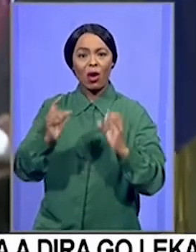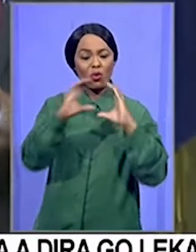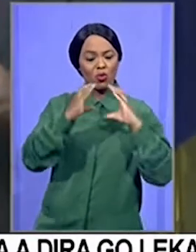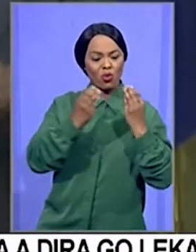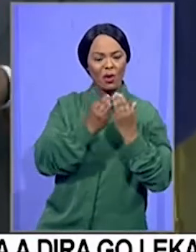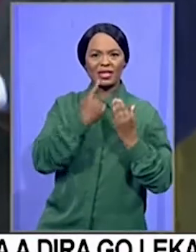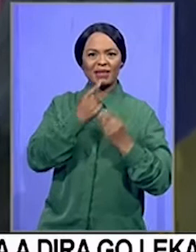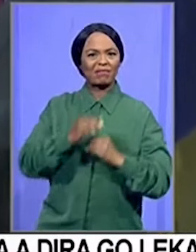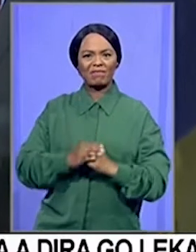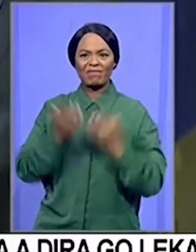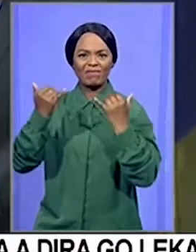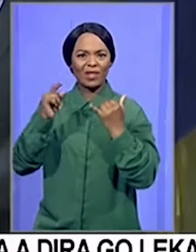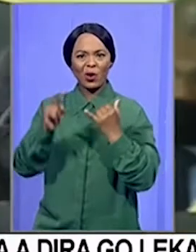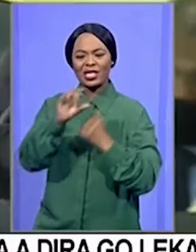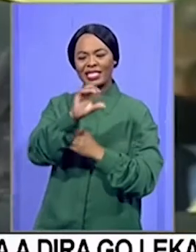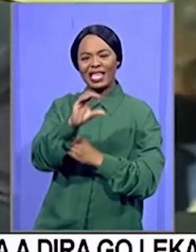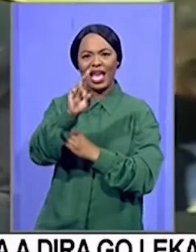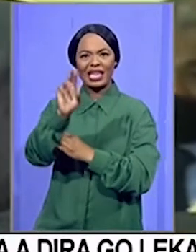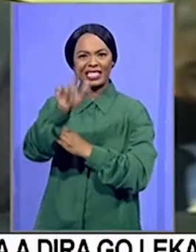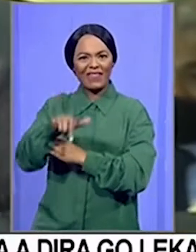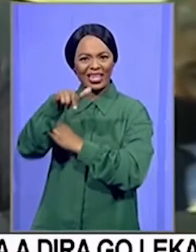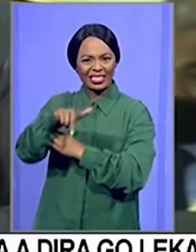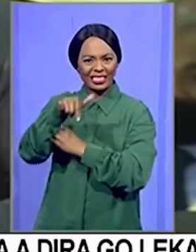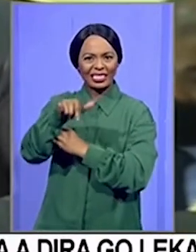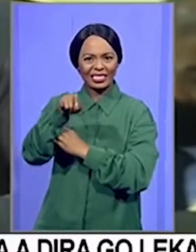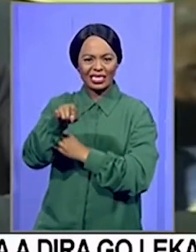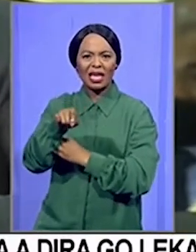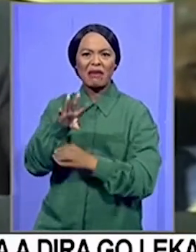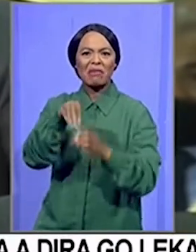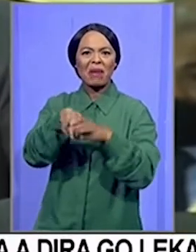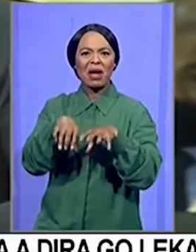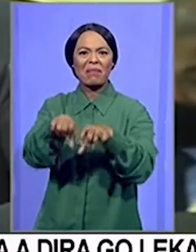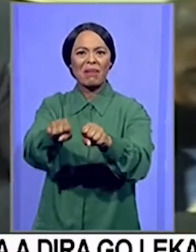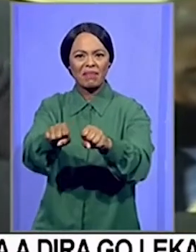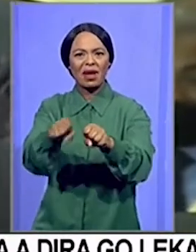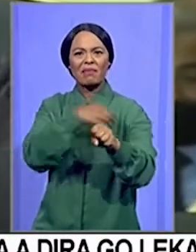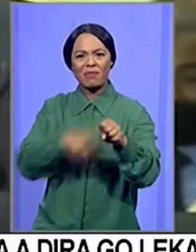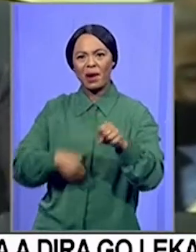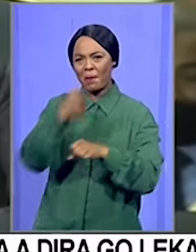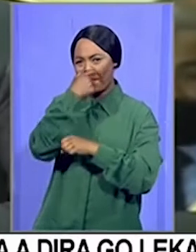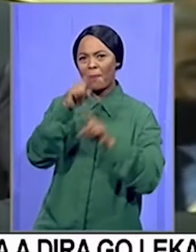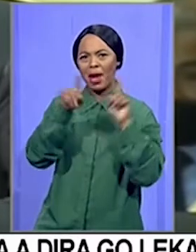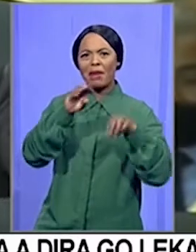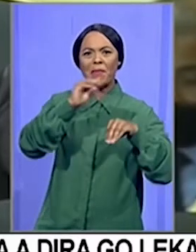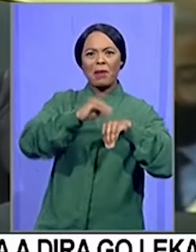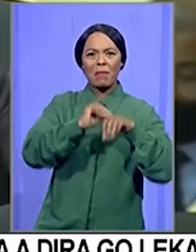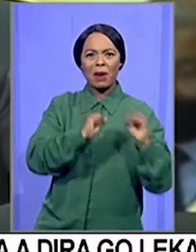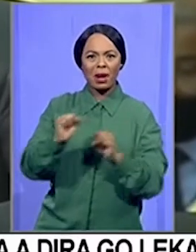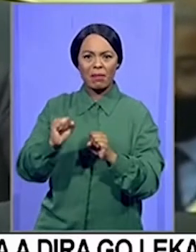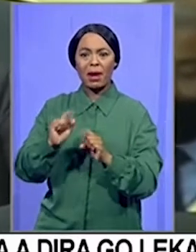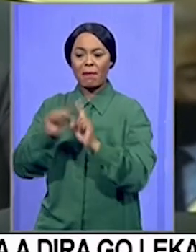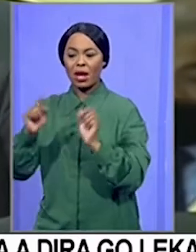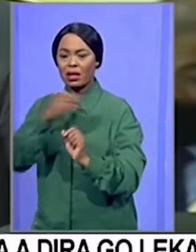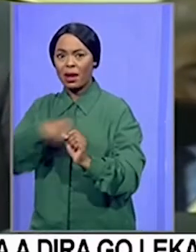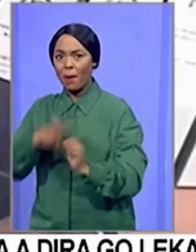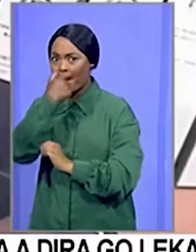yeo a e kgathilego lesolong la CR17 la go katanela maemo a go ba mopresidente wa naga le ge Ramaphosa a latotše gore a amega